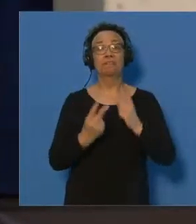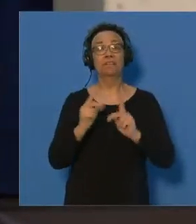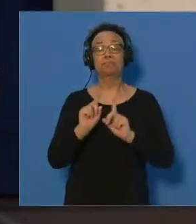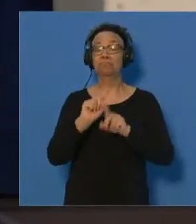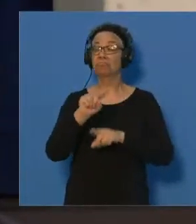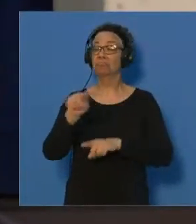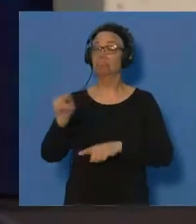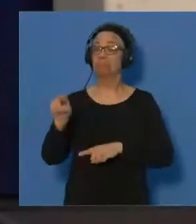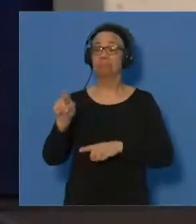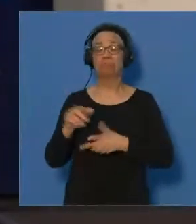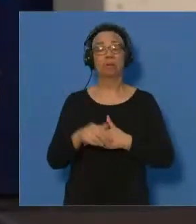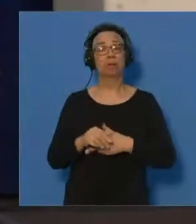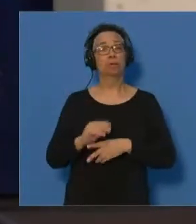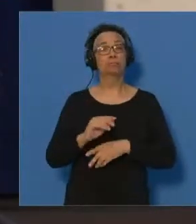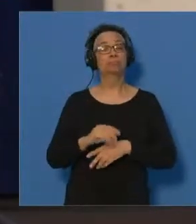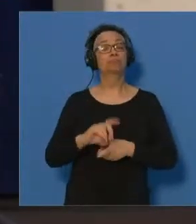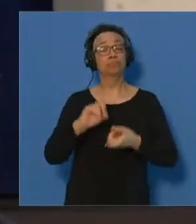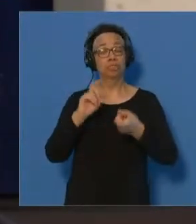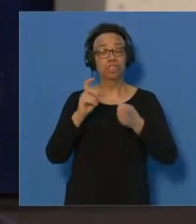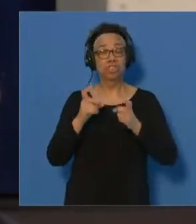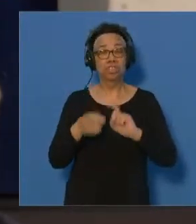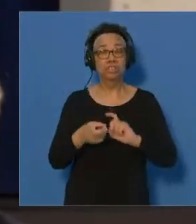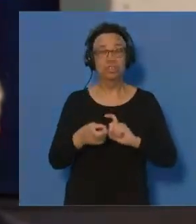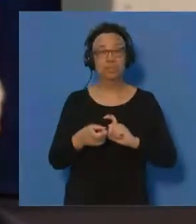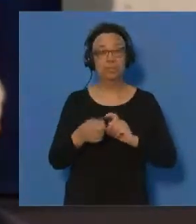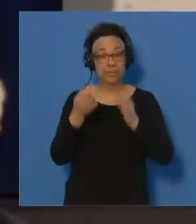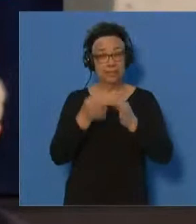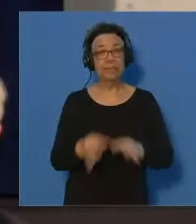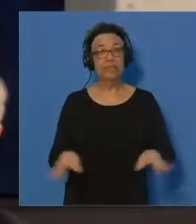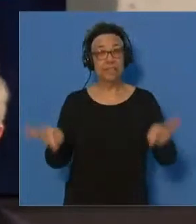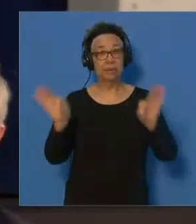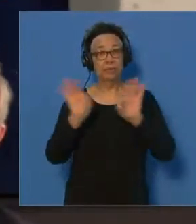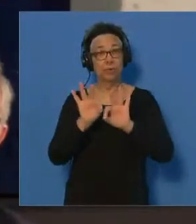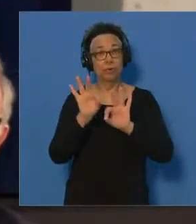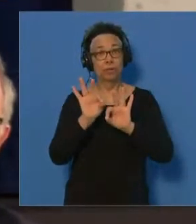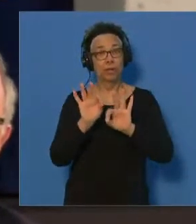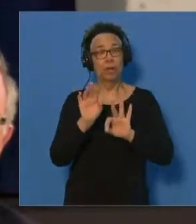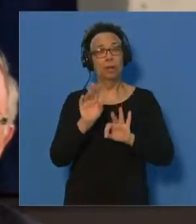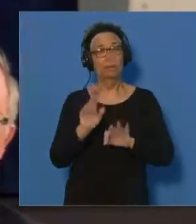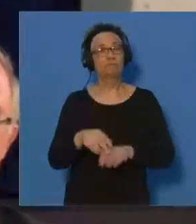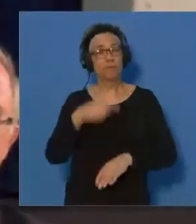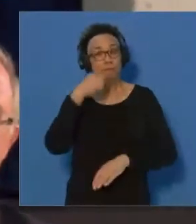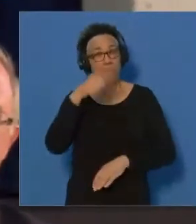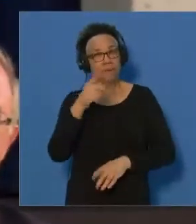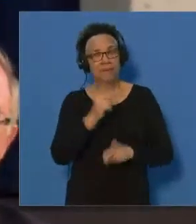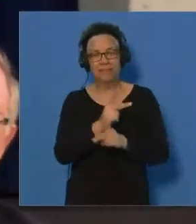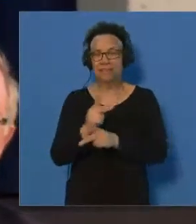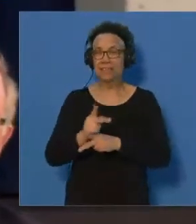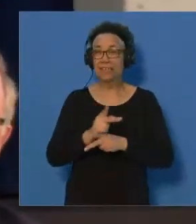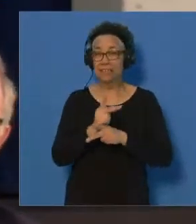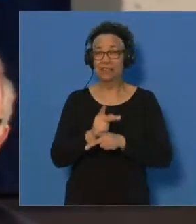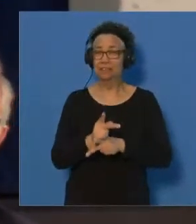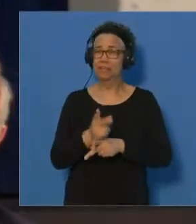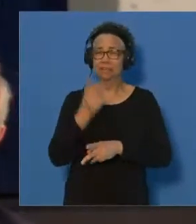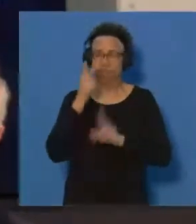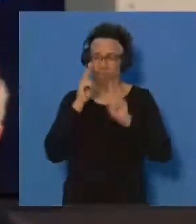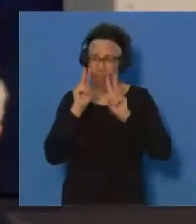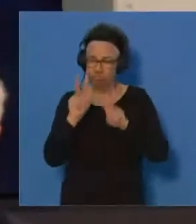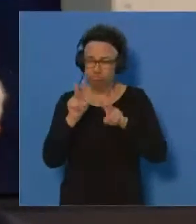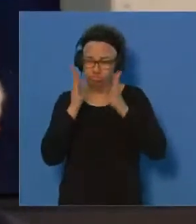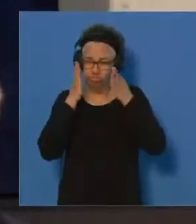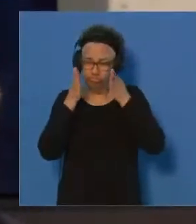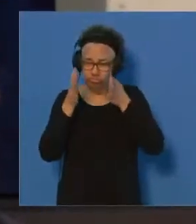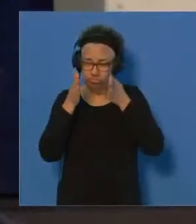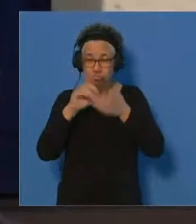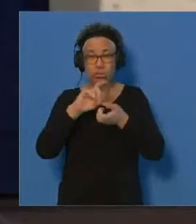stores or gas stations will be changed, and it is important for the public to carefully take note of the following changes.